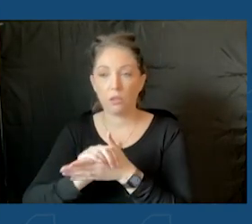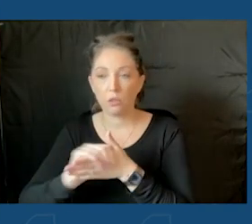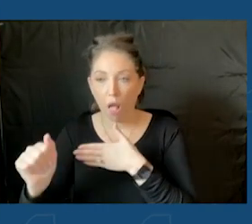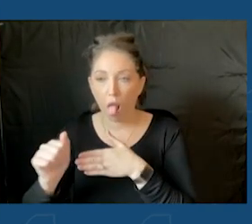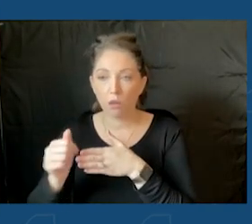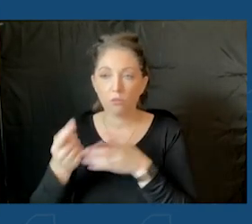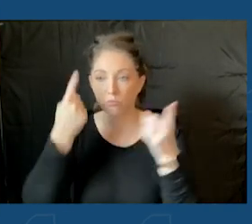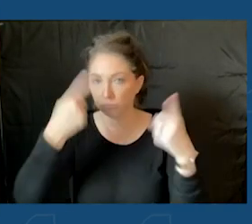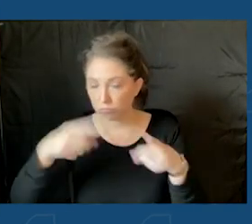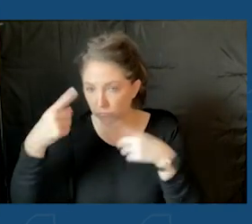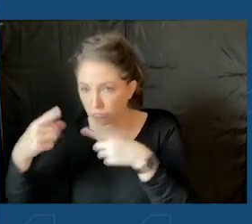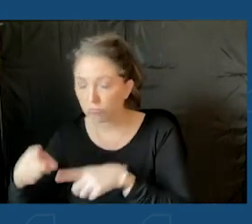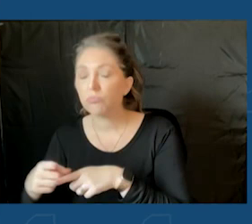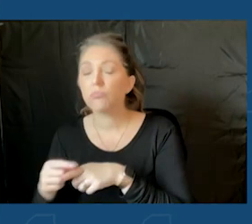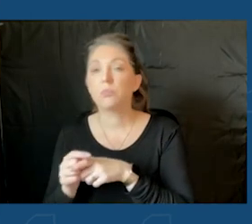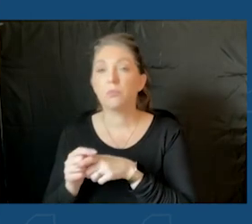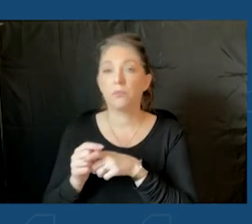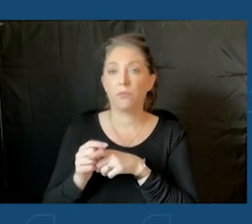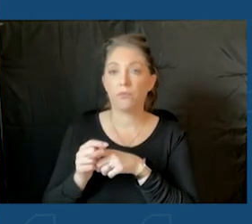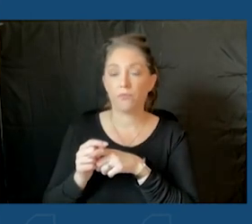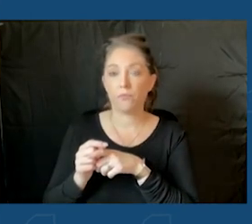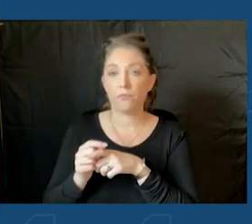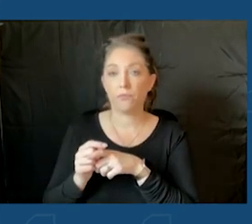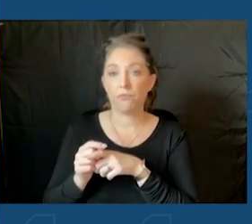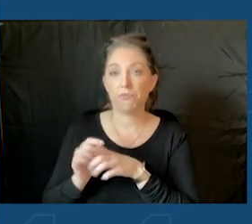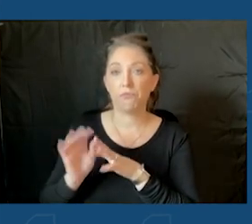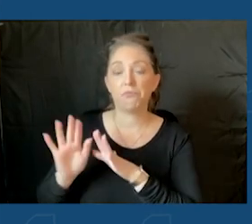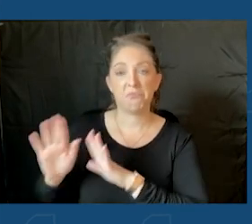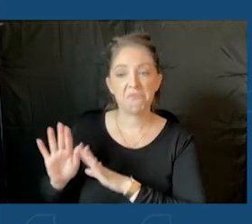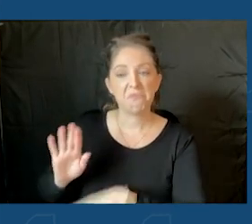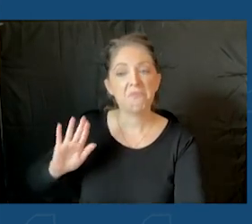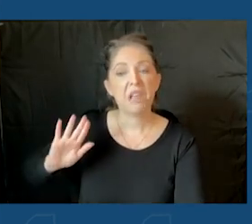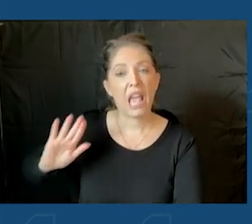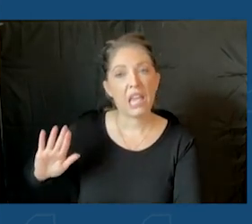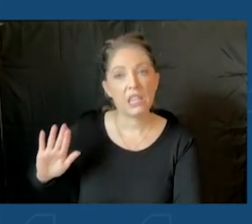say that aside from Dr. Bouchel's